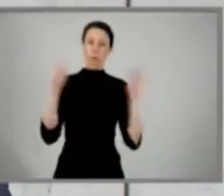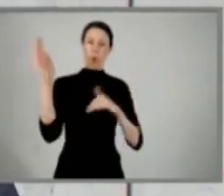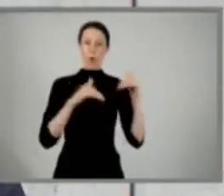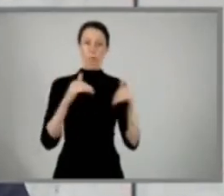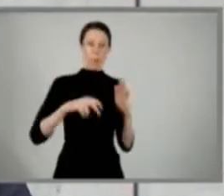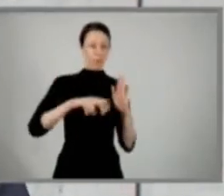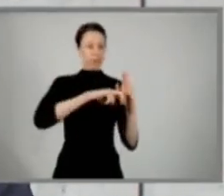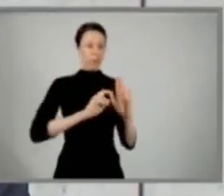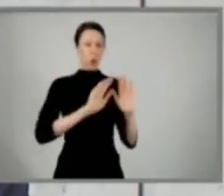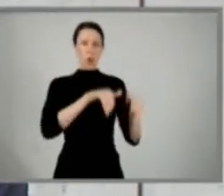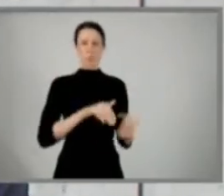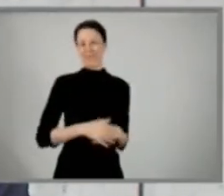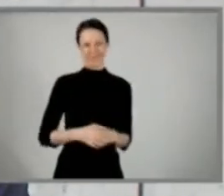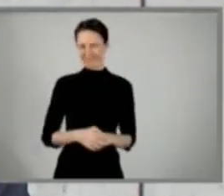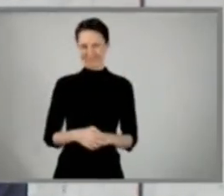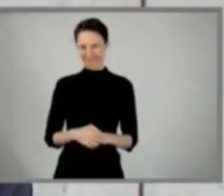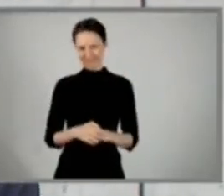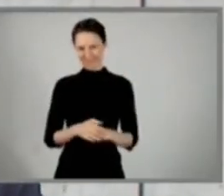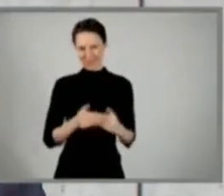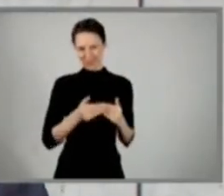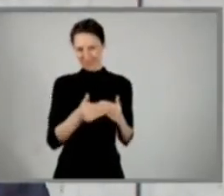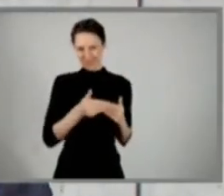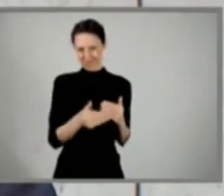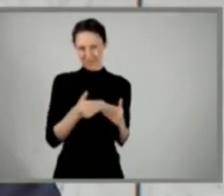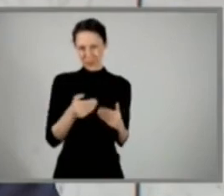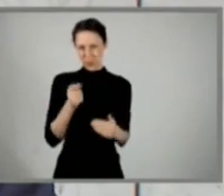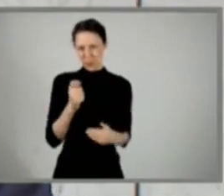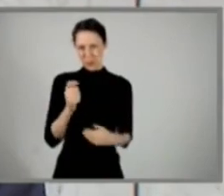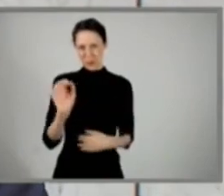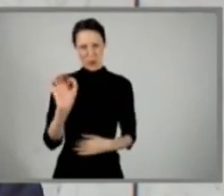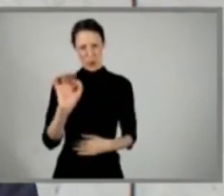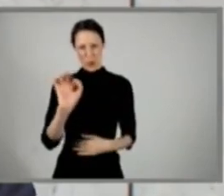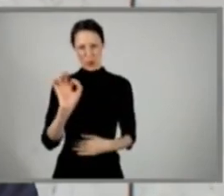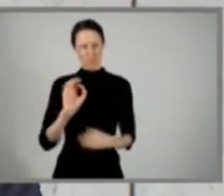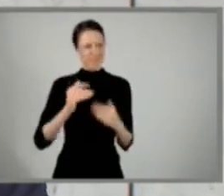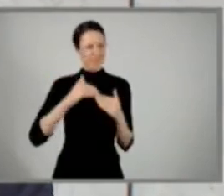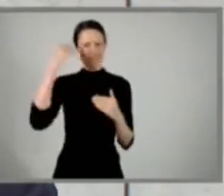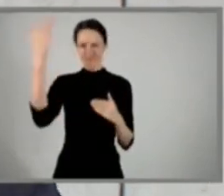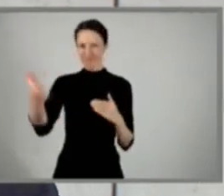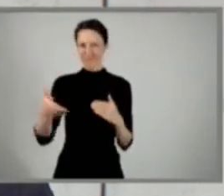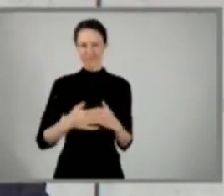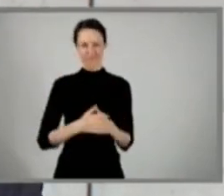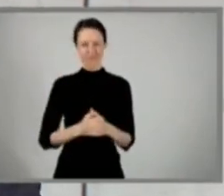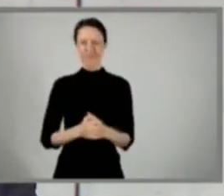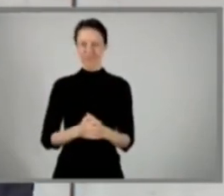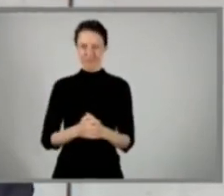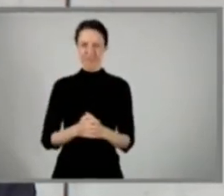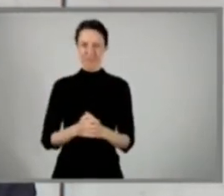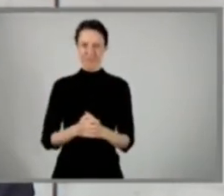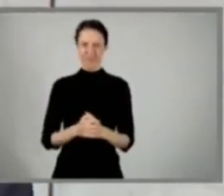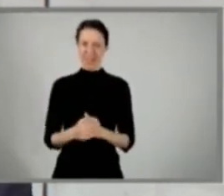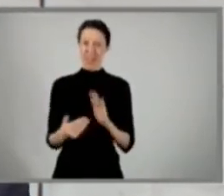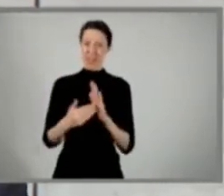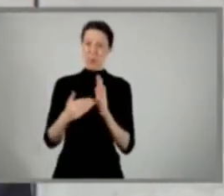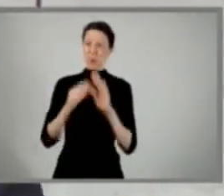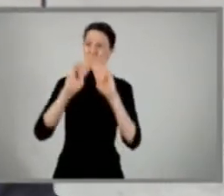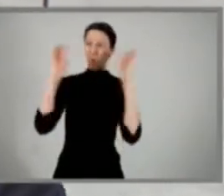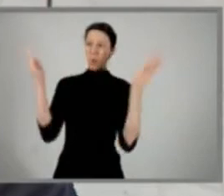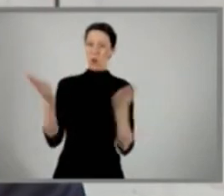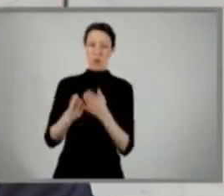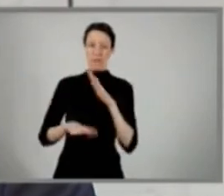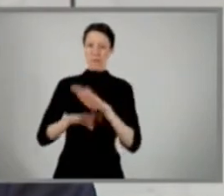future. That's a reality of a COVID world that at the moment, as we see overseas, is incredibly